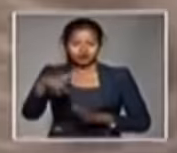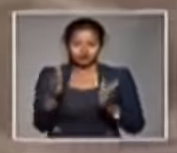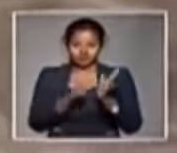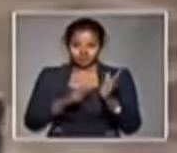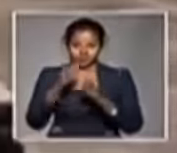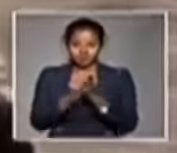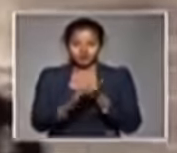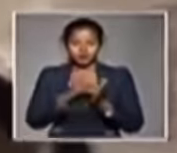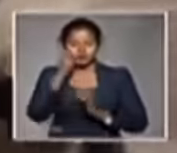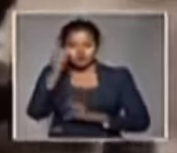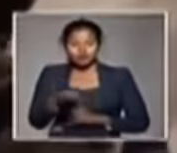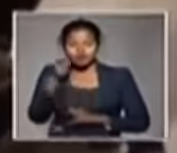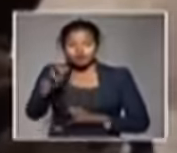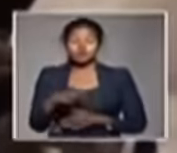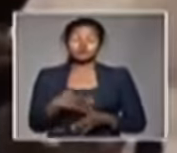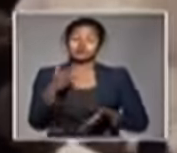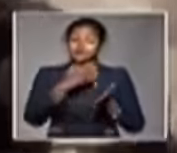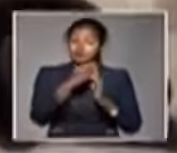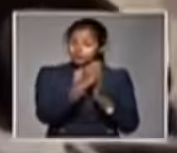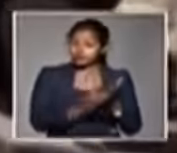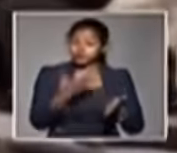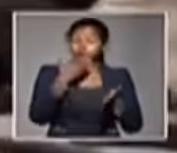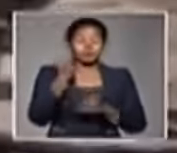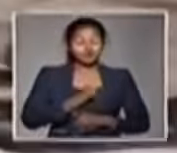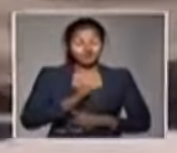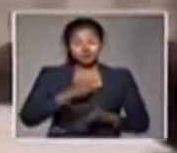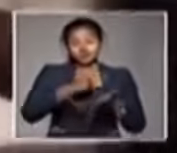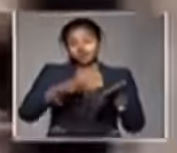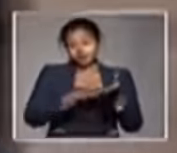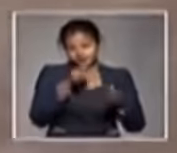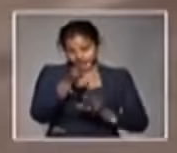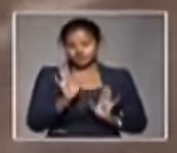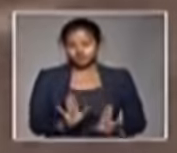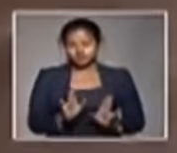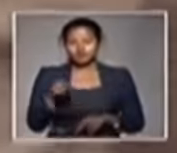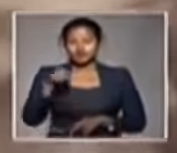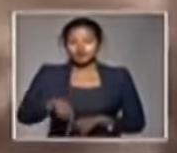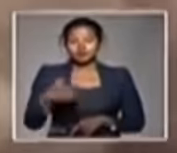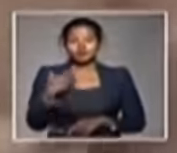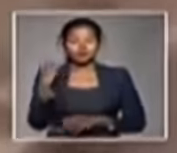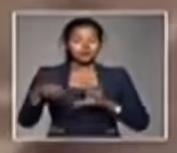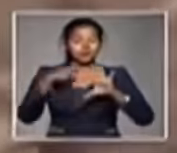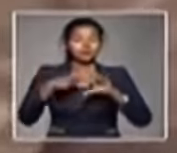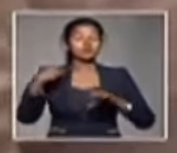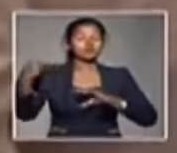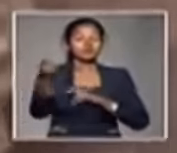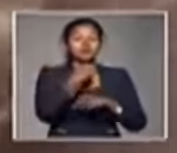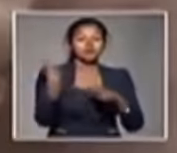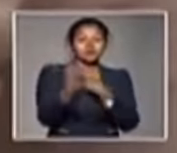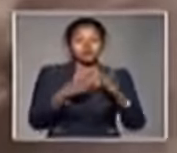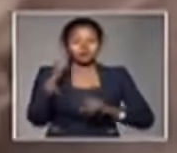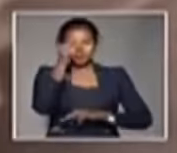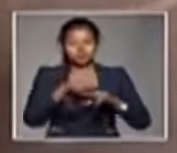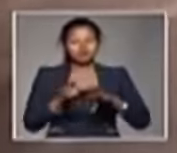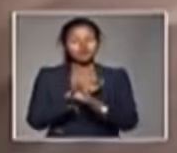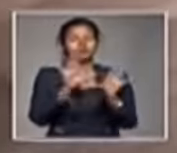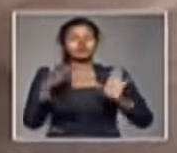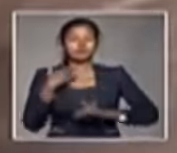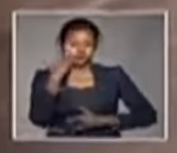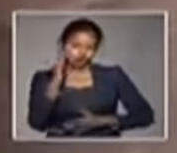Ahmed, who voted in favour of the 20th Amendment yesterday, is now being shared widely across social media